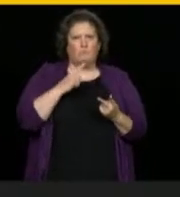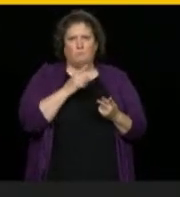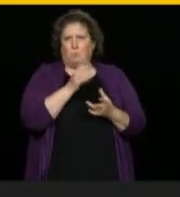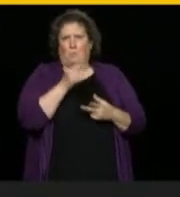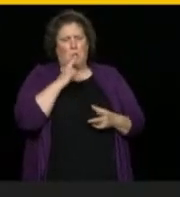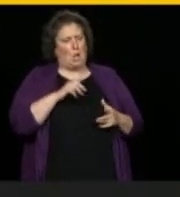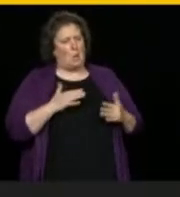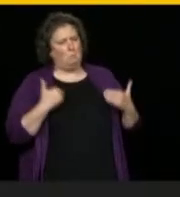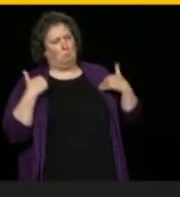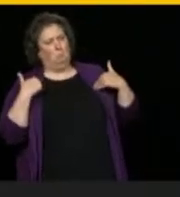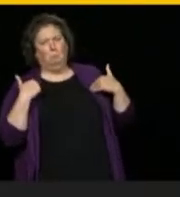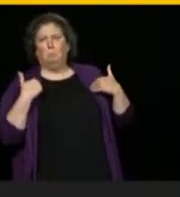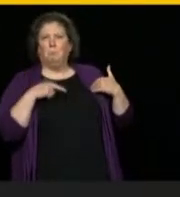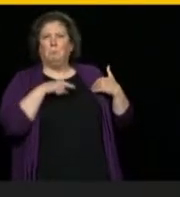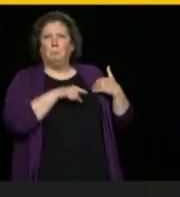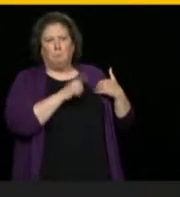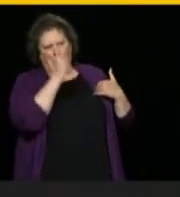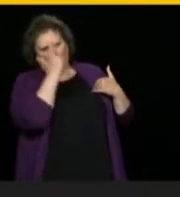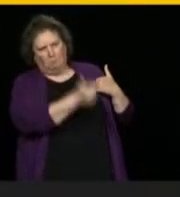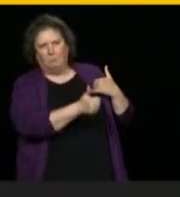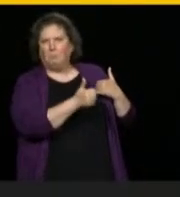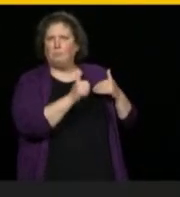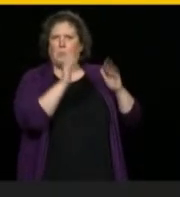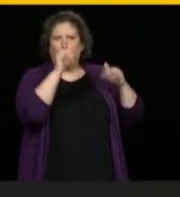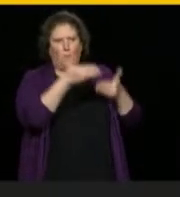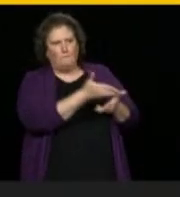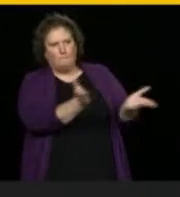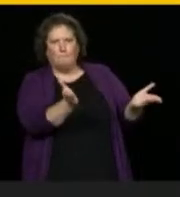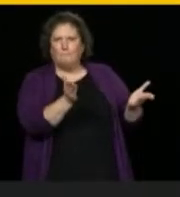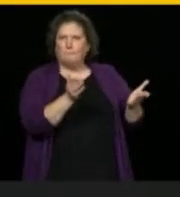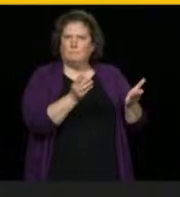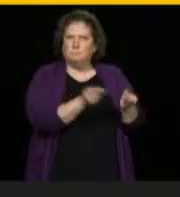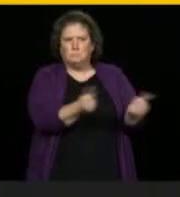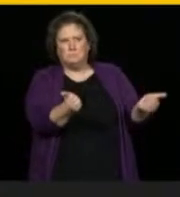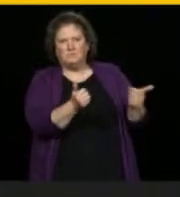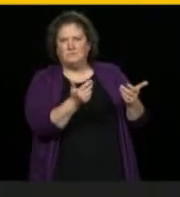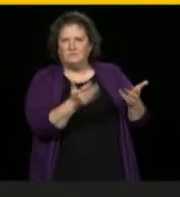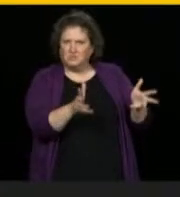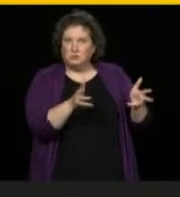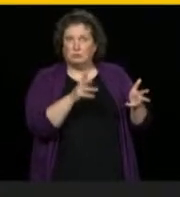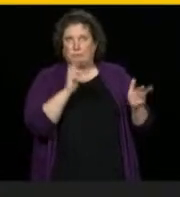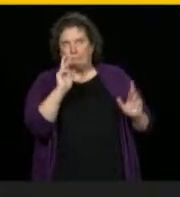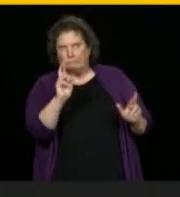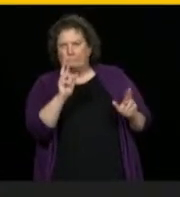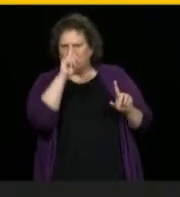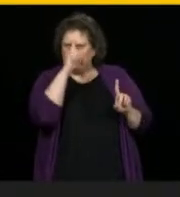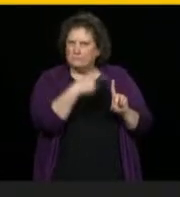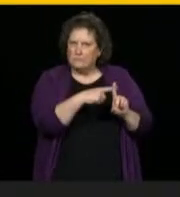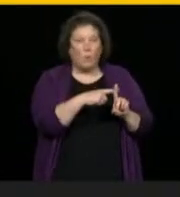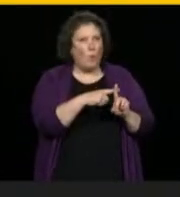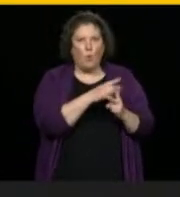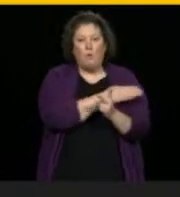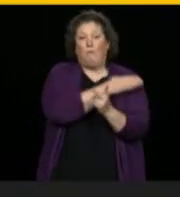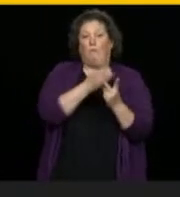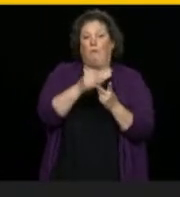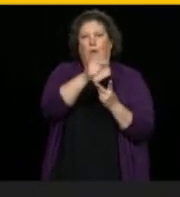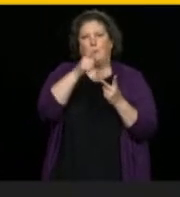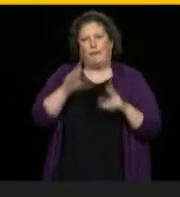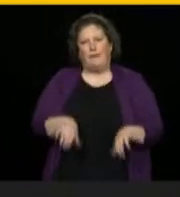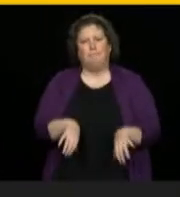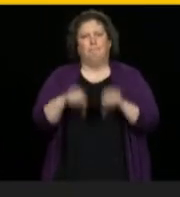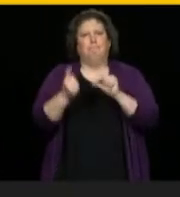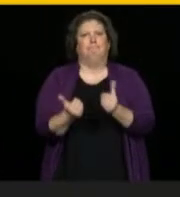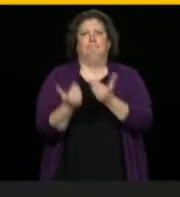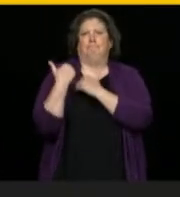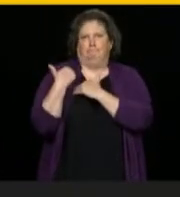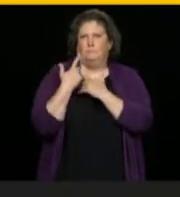over soon, or we could swiftly and substantially choose to support Canadians.